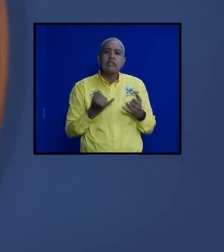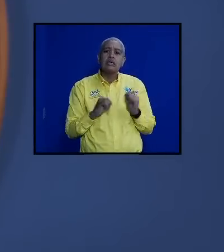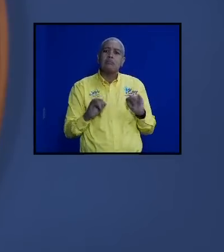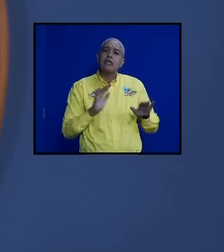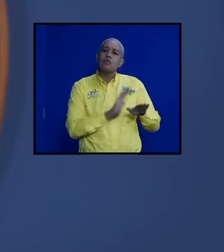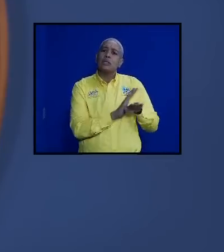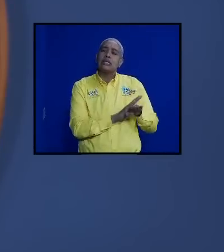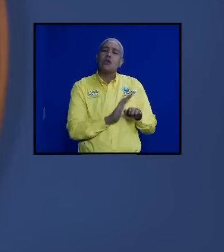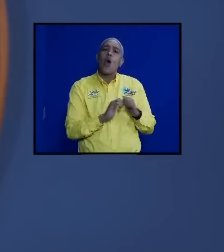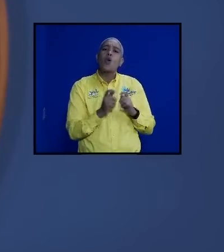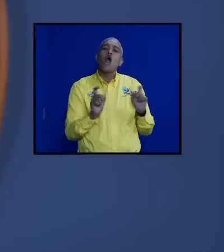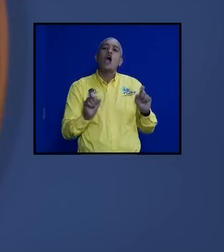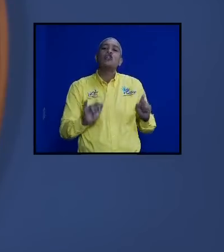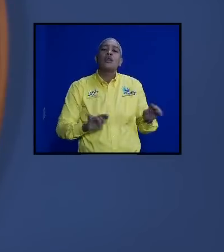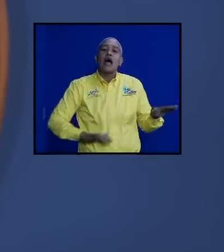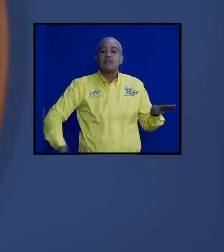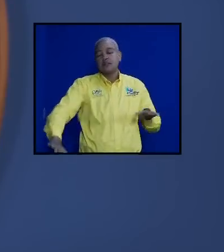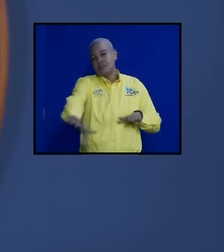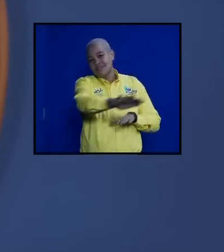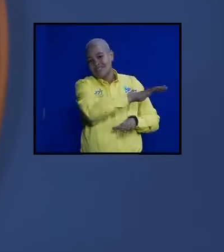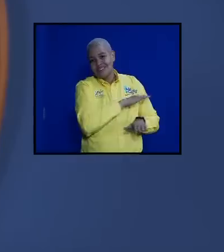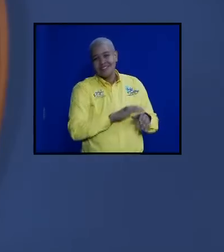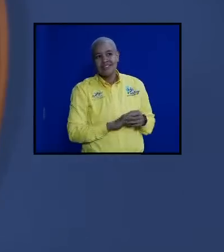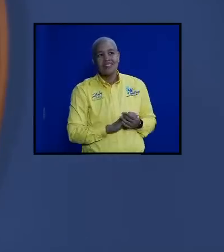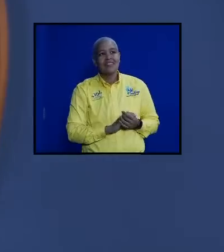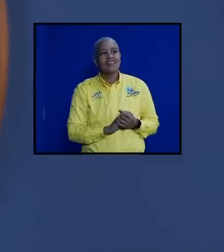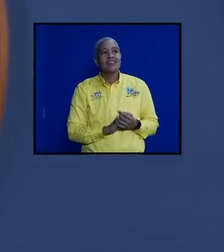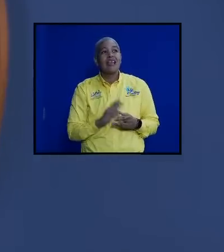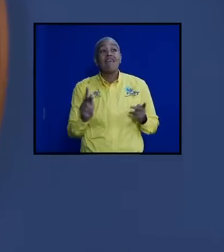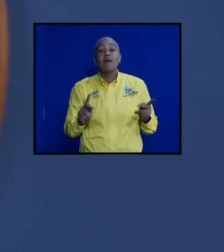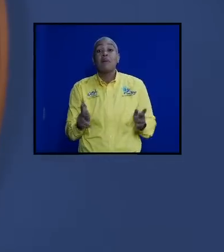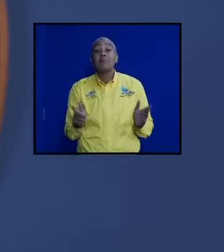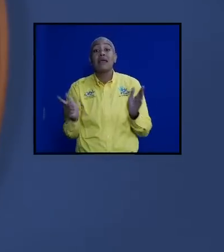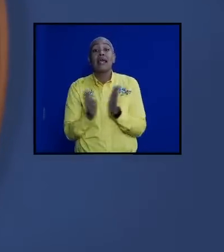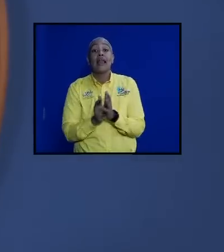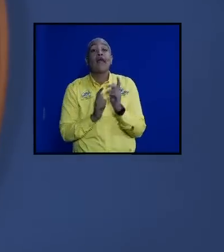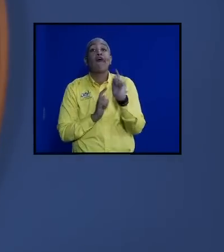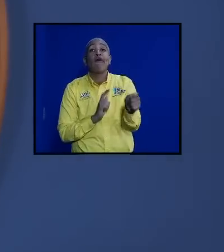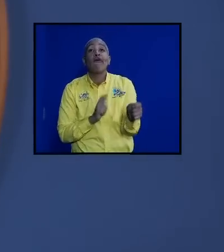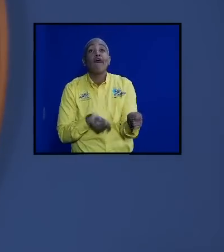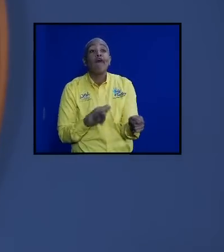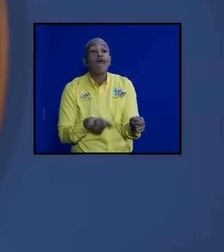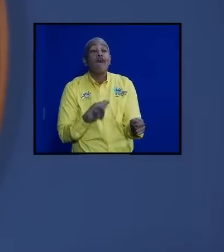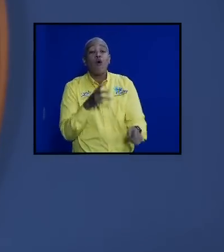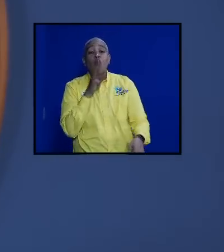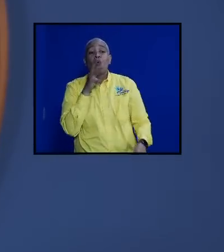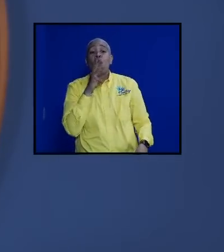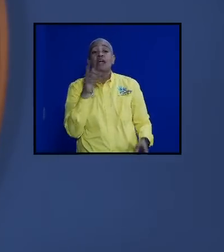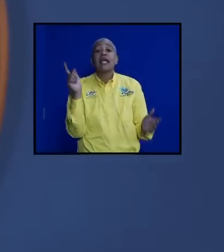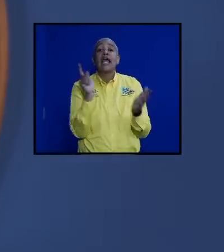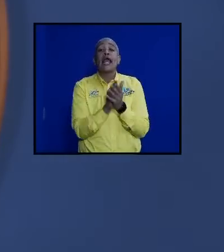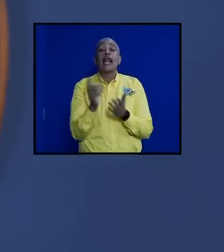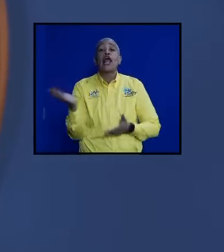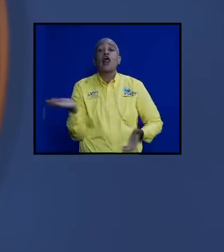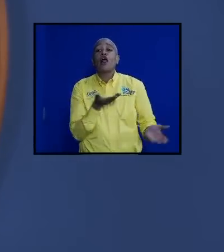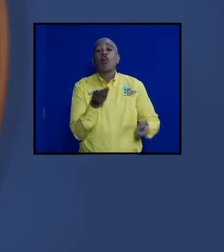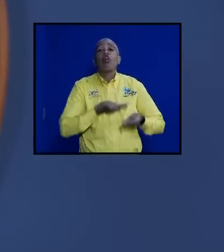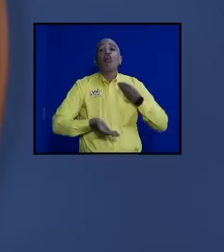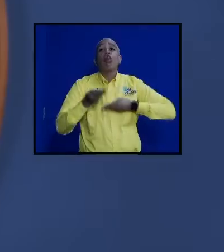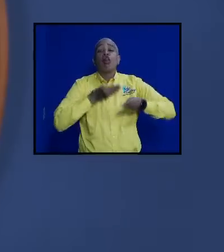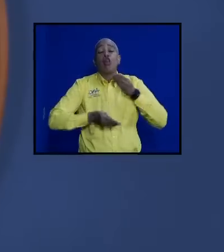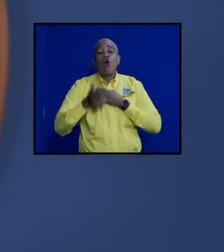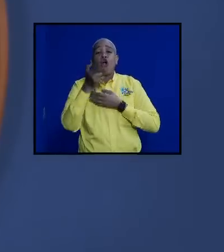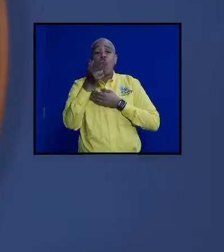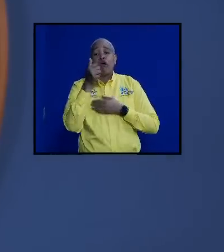control that? We had people illegally fishing in our waters, illegally trafficking guns and